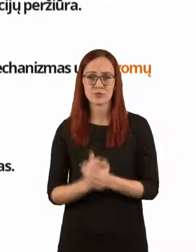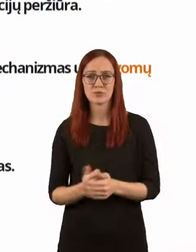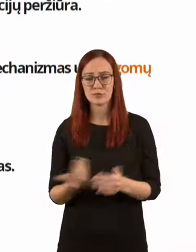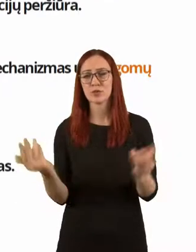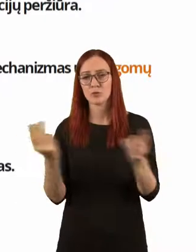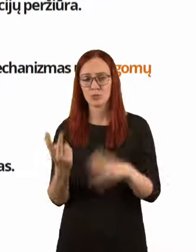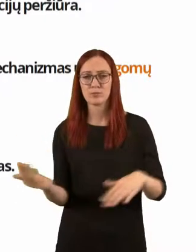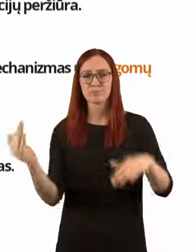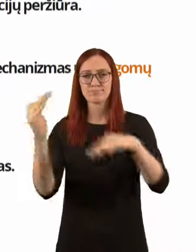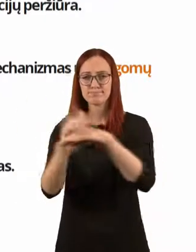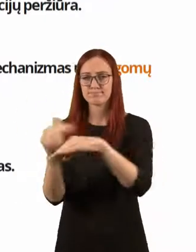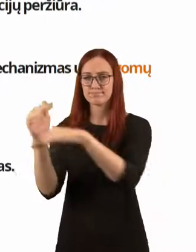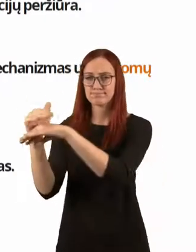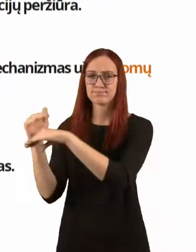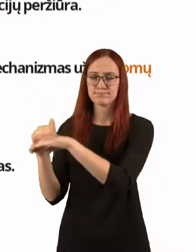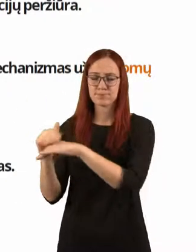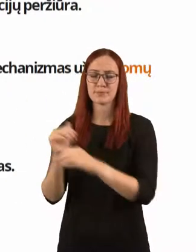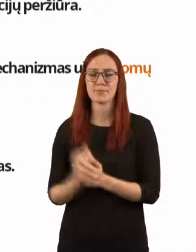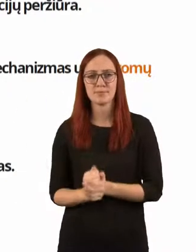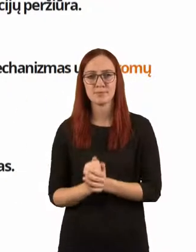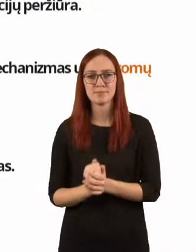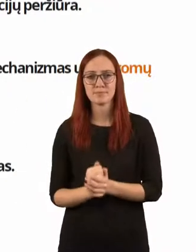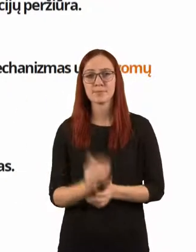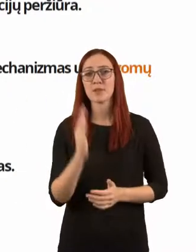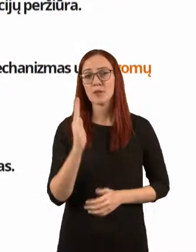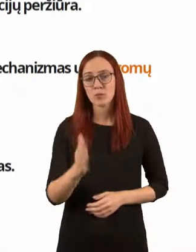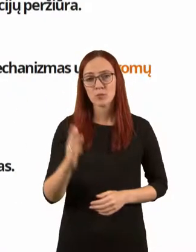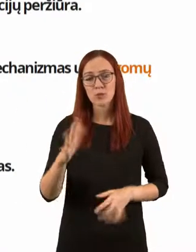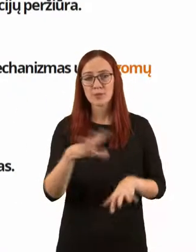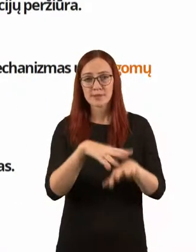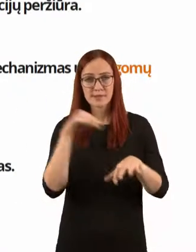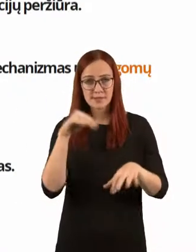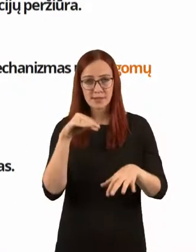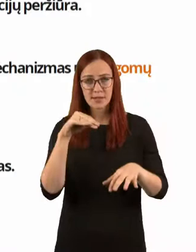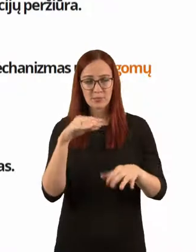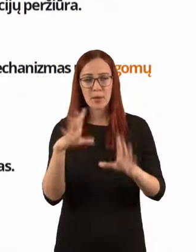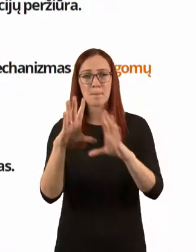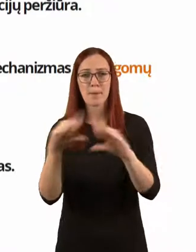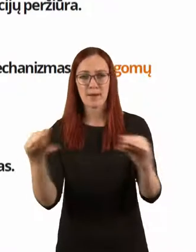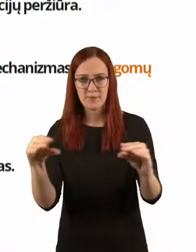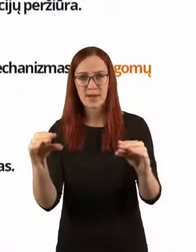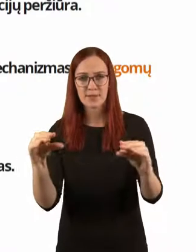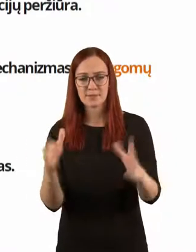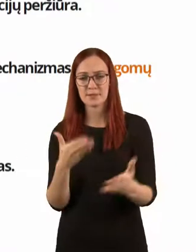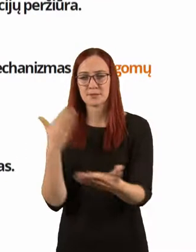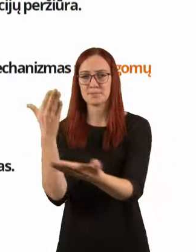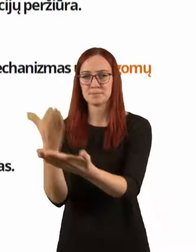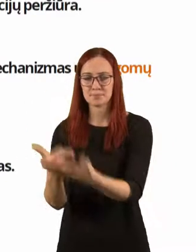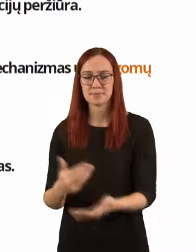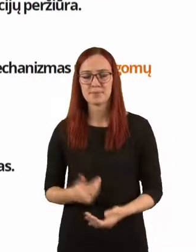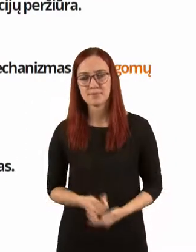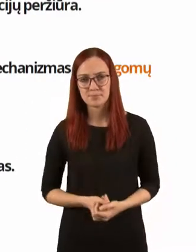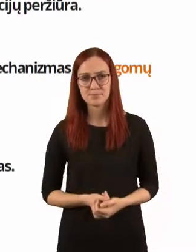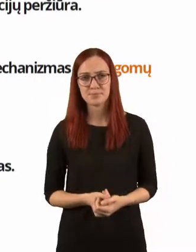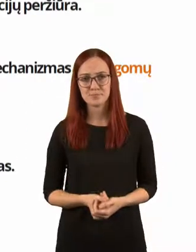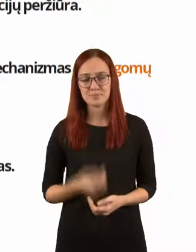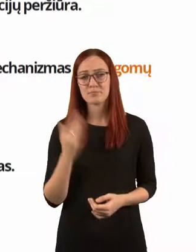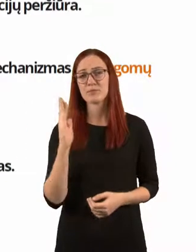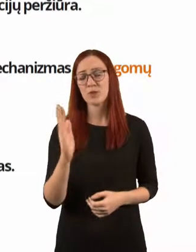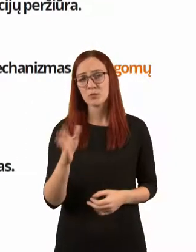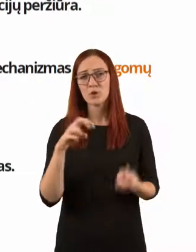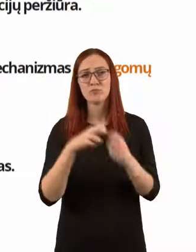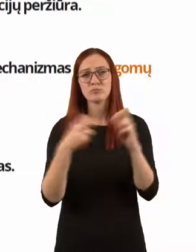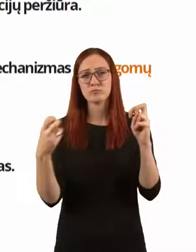we have to say to all the population and forest owners that ownership is